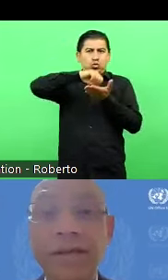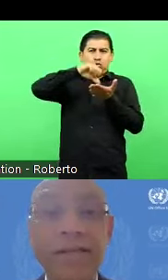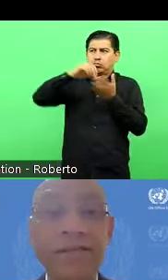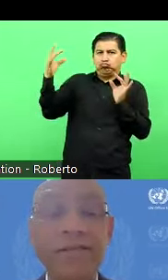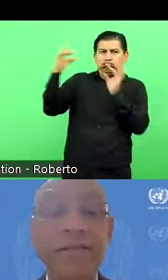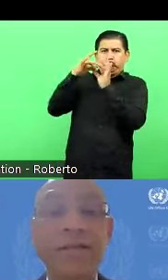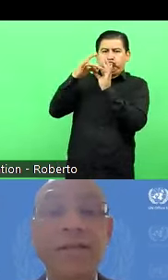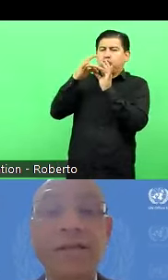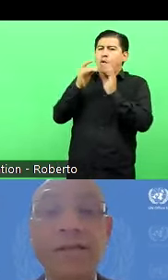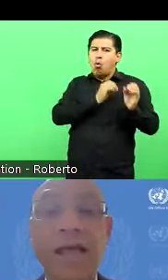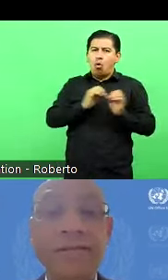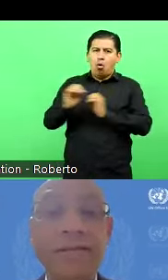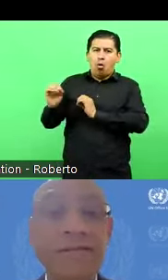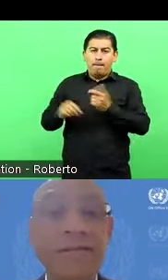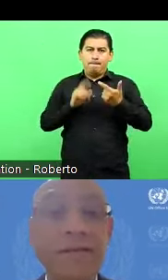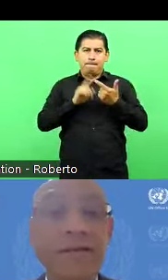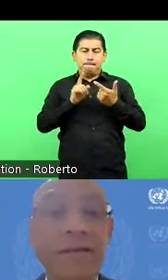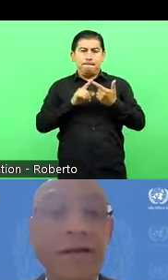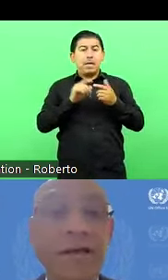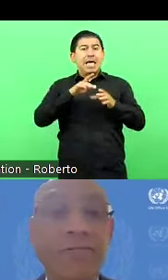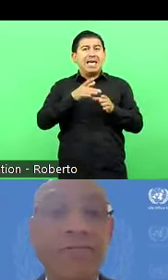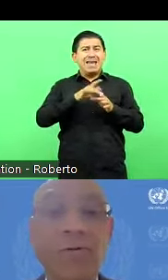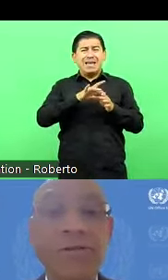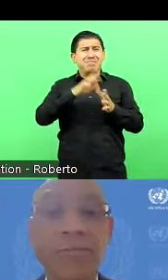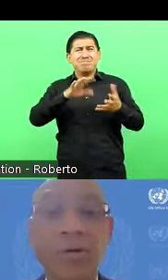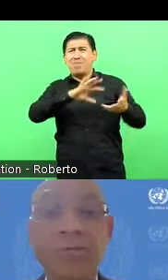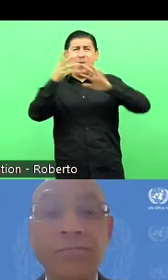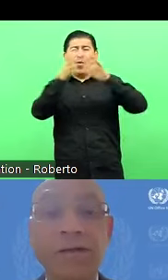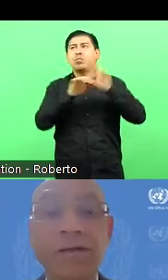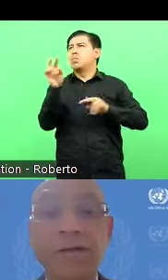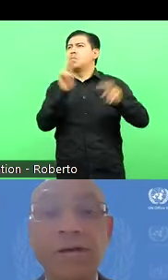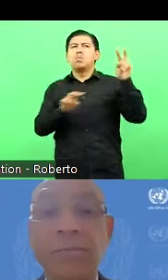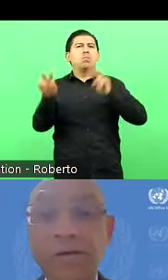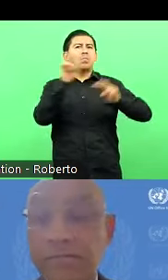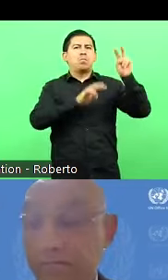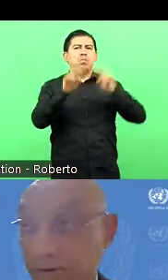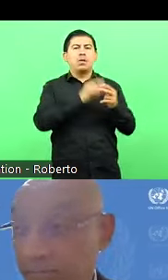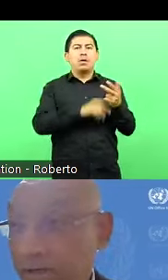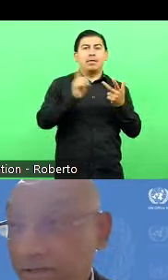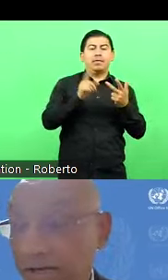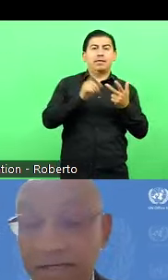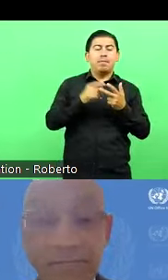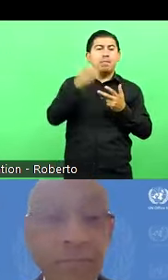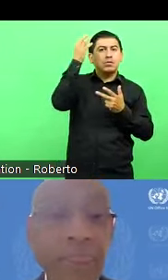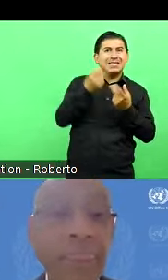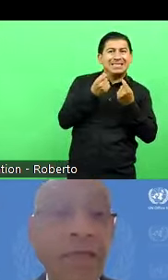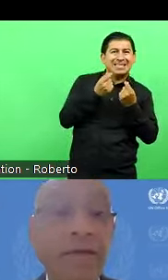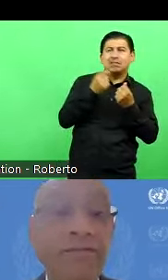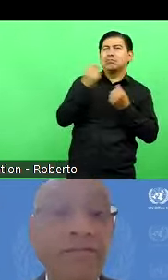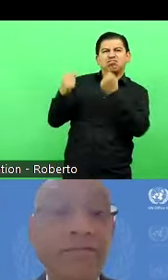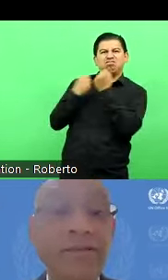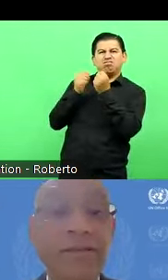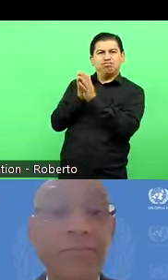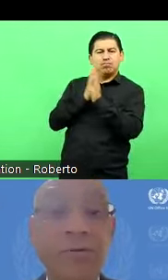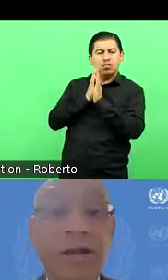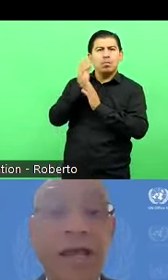strengthening finance access. Four is about urban design.